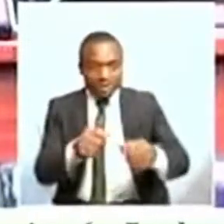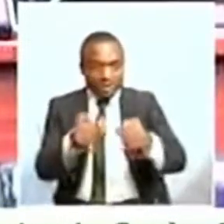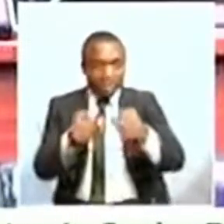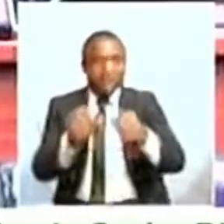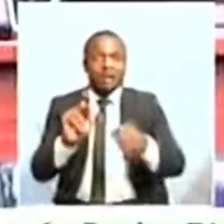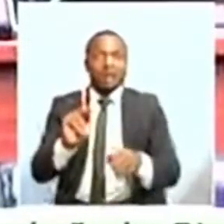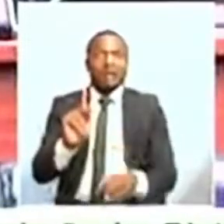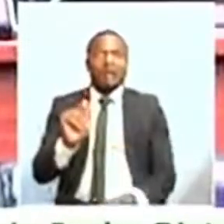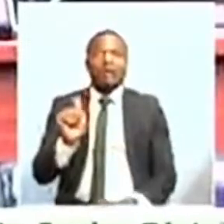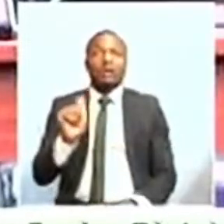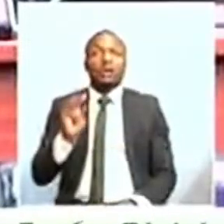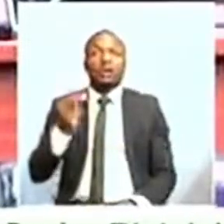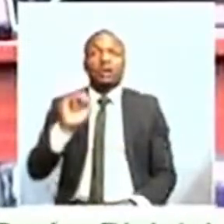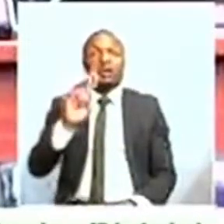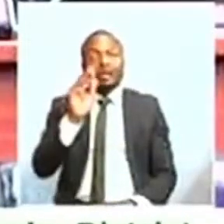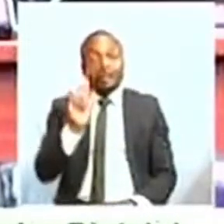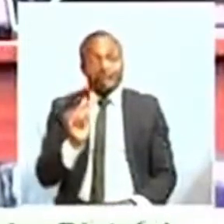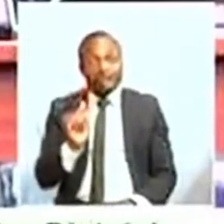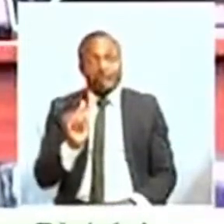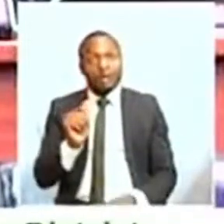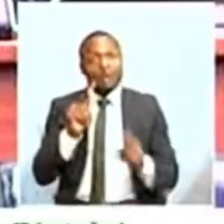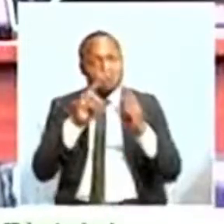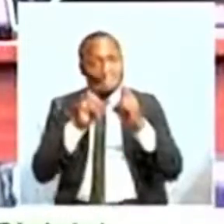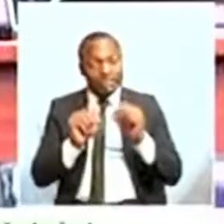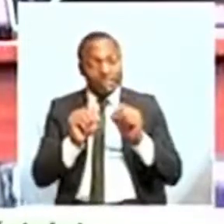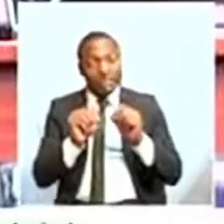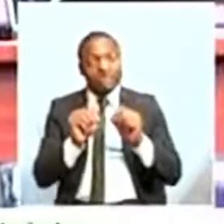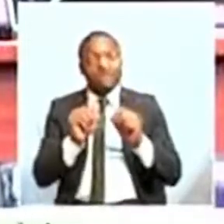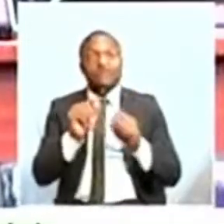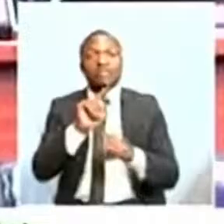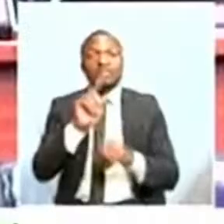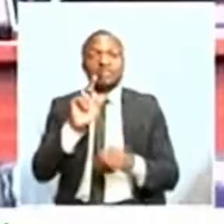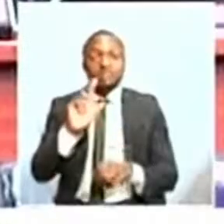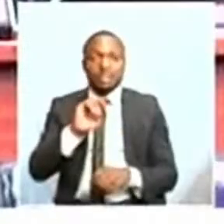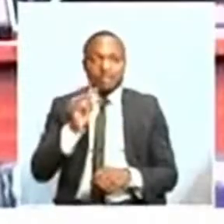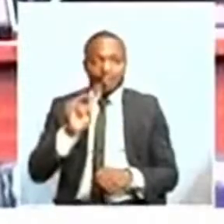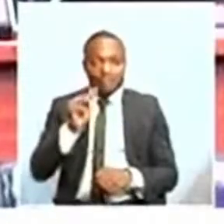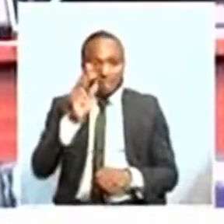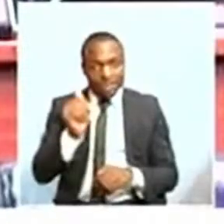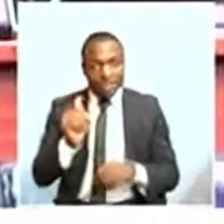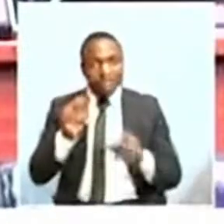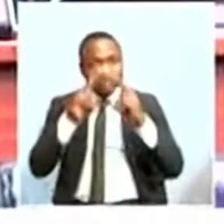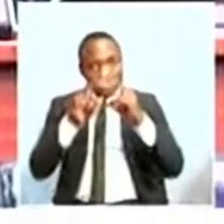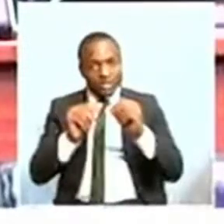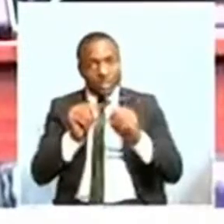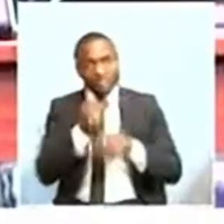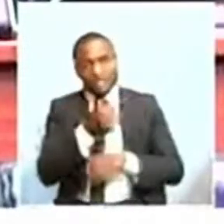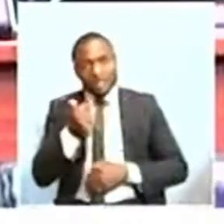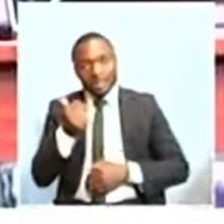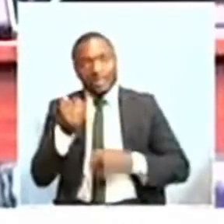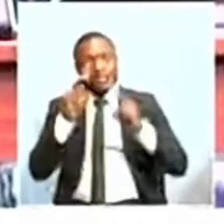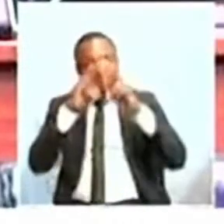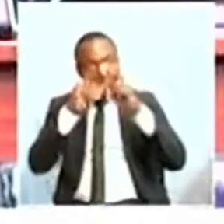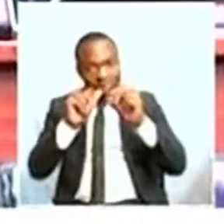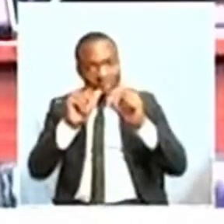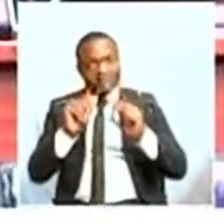Kawenga Village, Chiwanda Section, B Village, Muzabwela Village, Luvemba Village, and